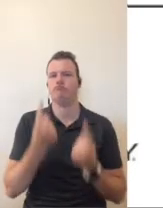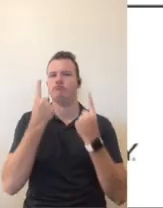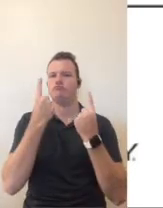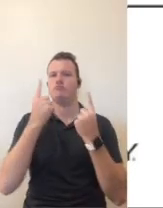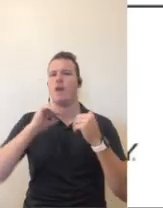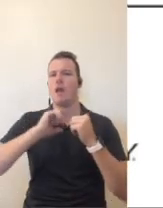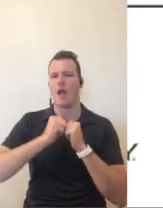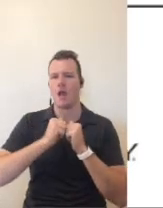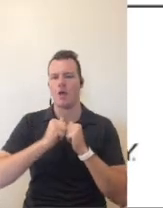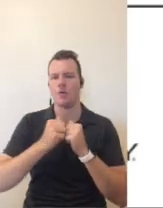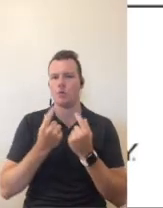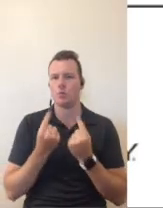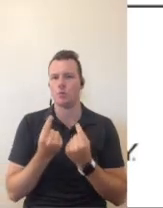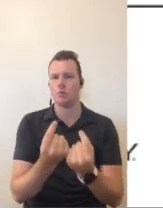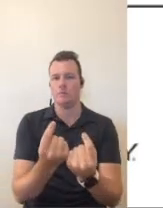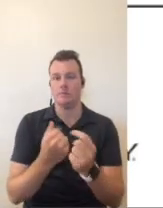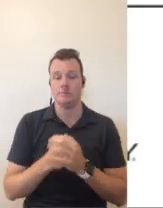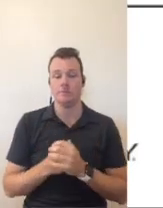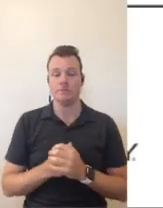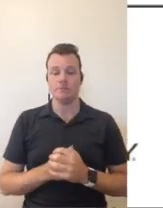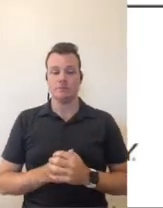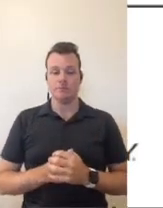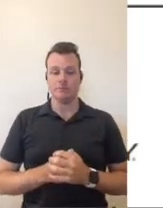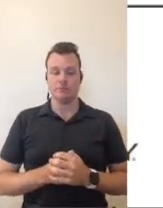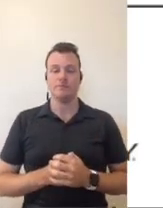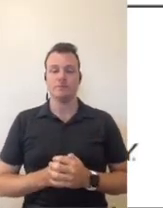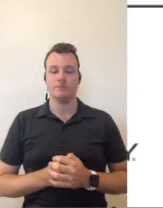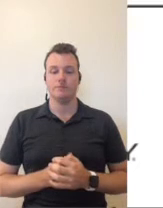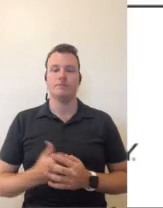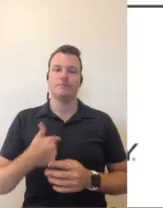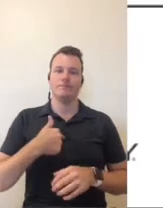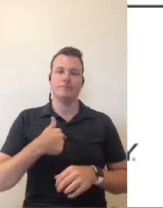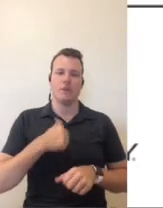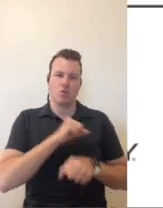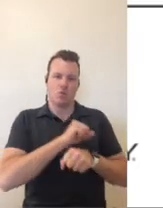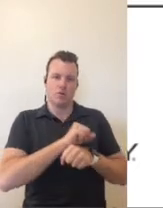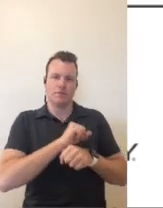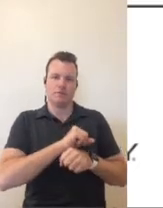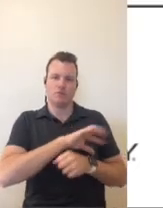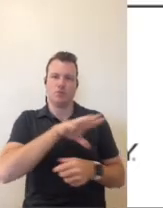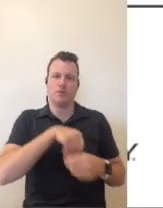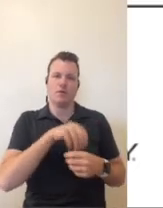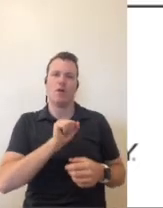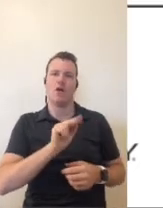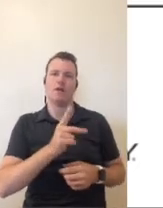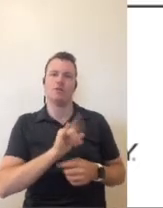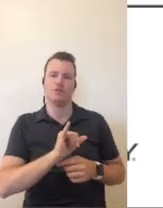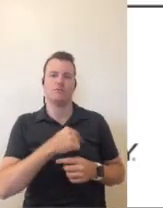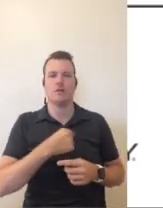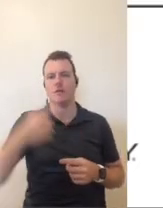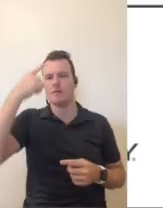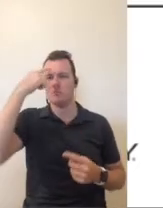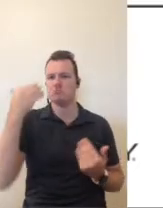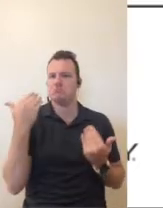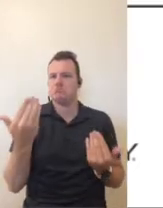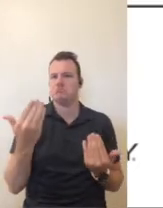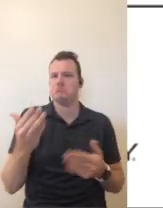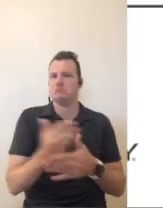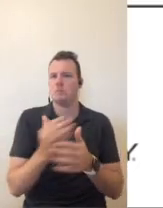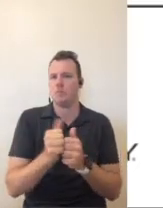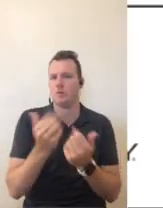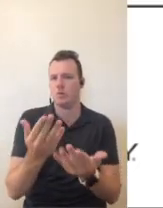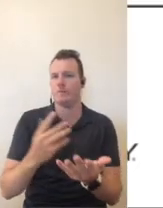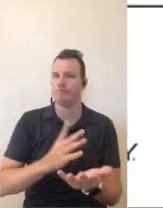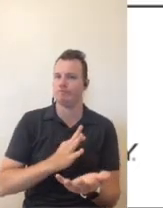So let's put all of this together so you get a sense of how this might work, right? So this is something that I'm working